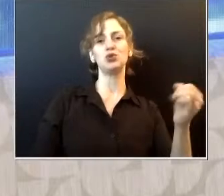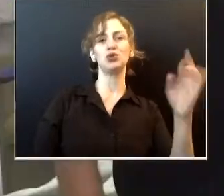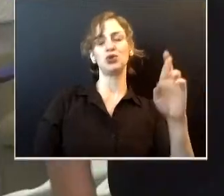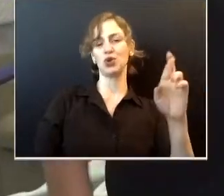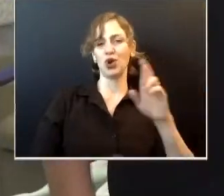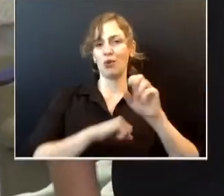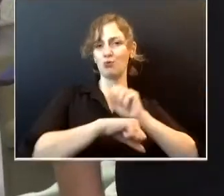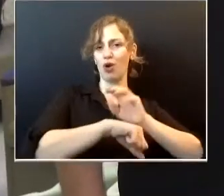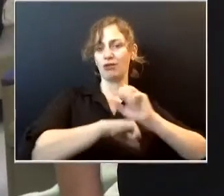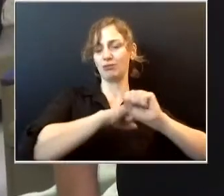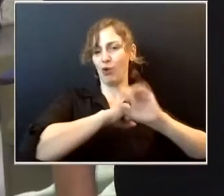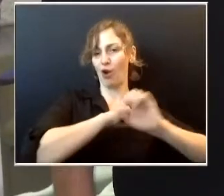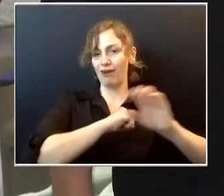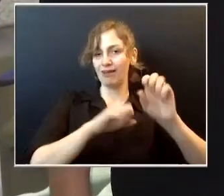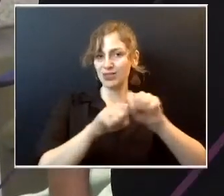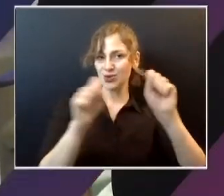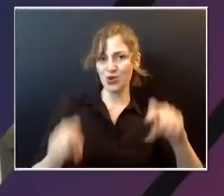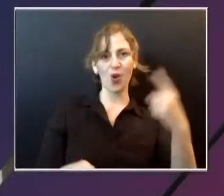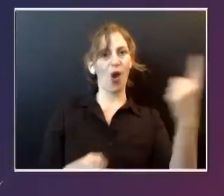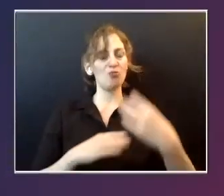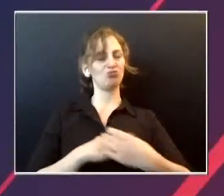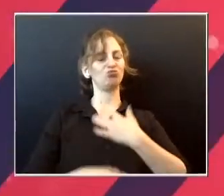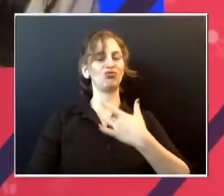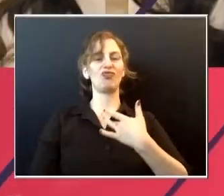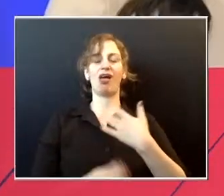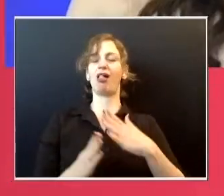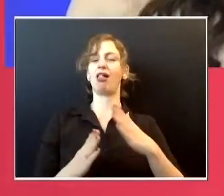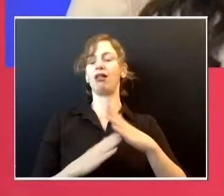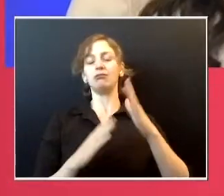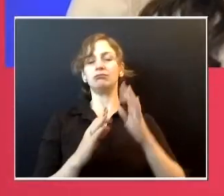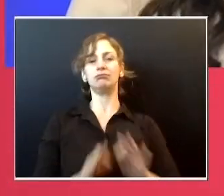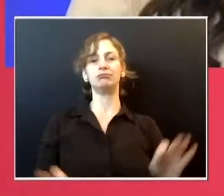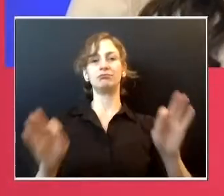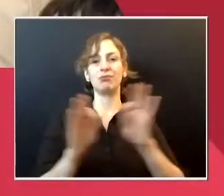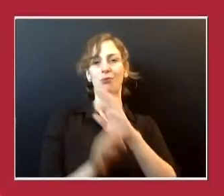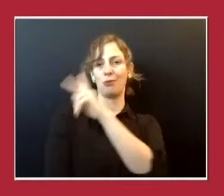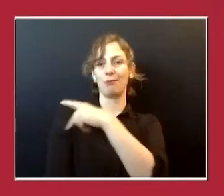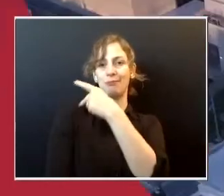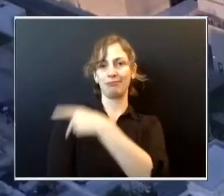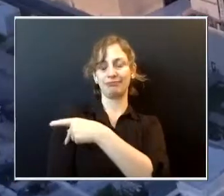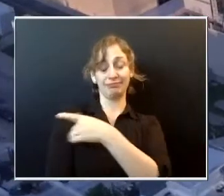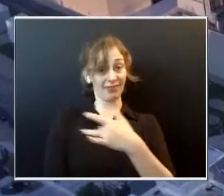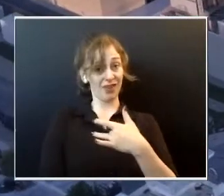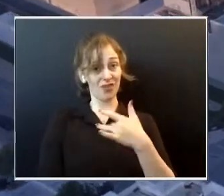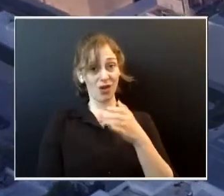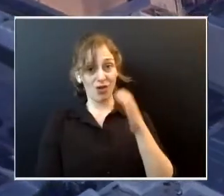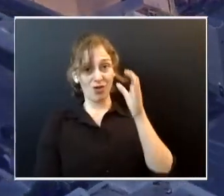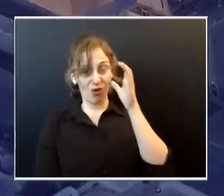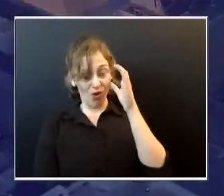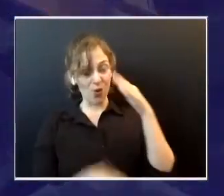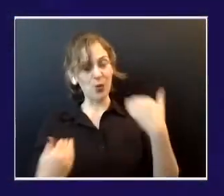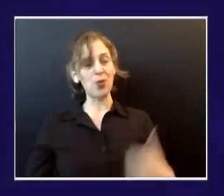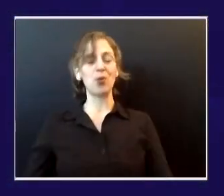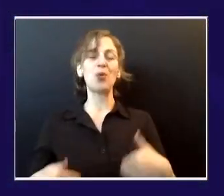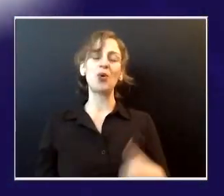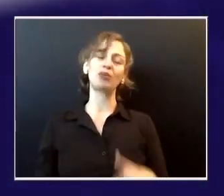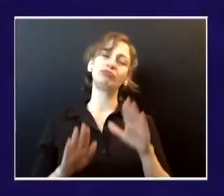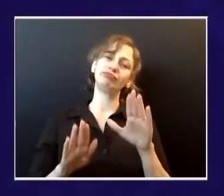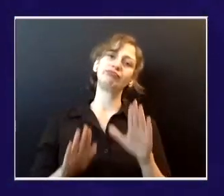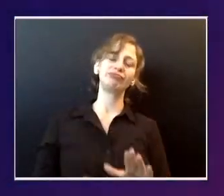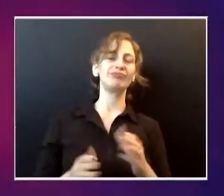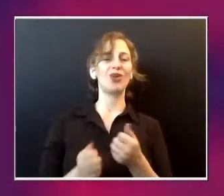you're the most important patient on the planet. I felt heard, and that was really big. This is All Things Heart.